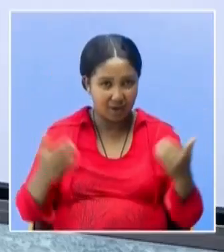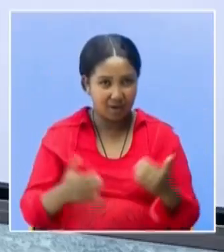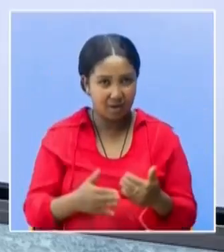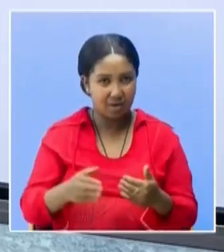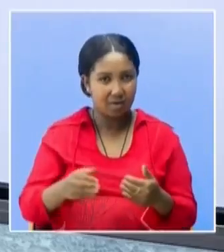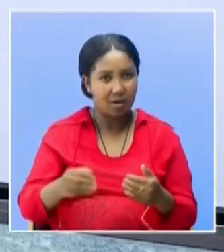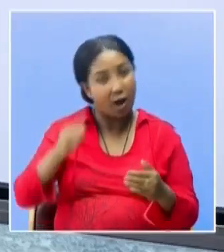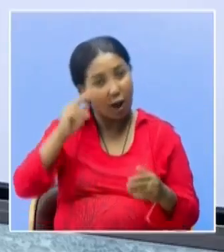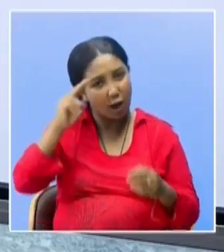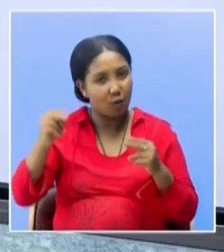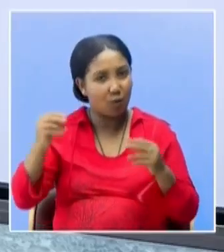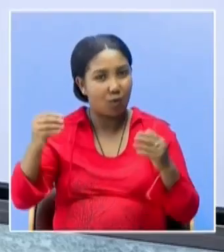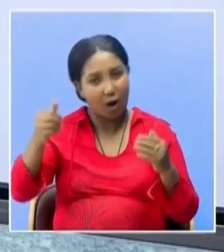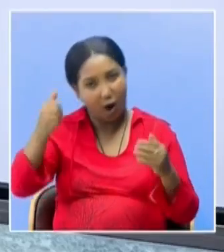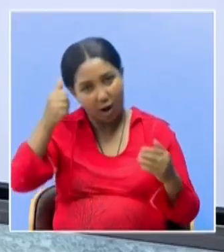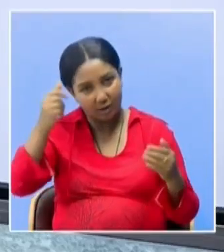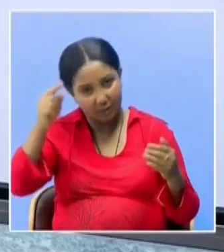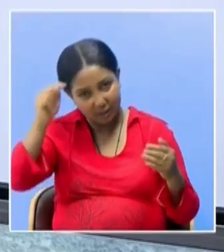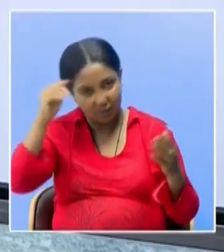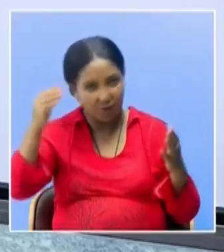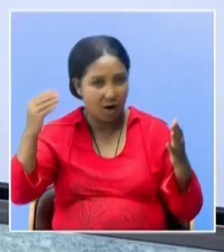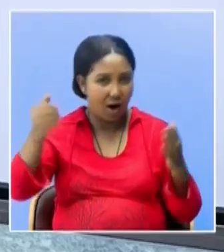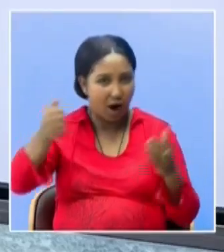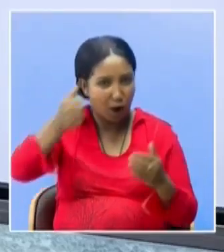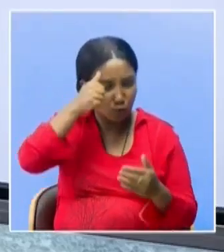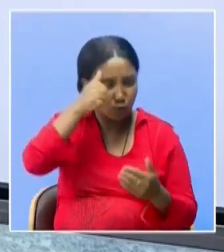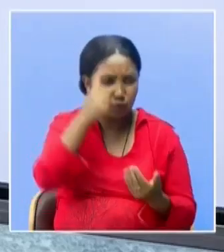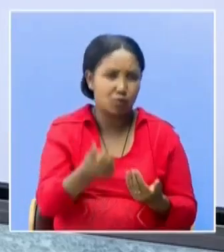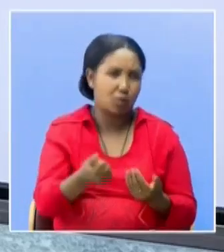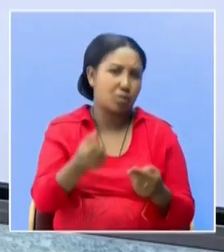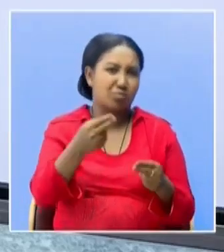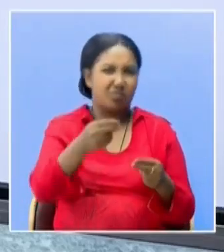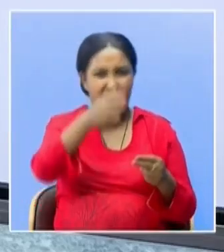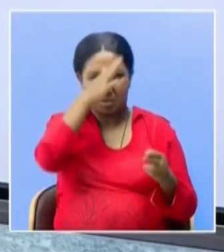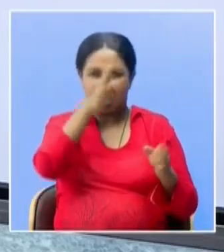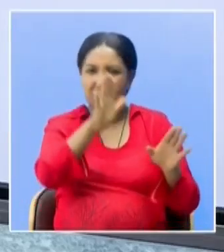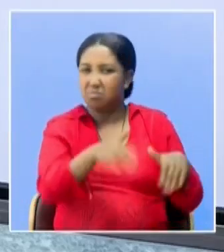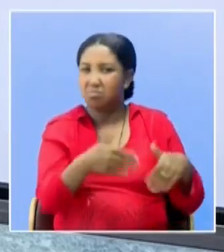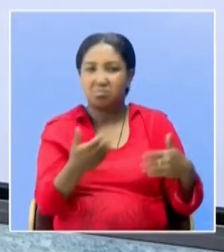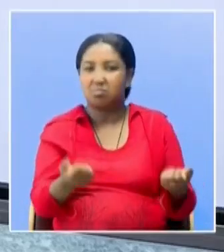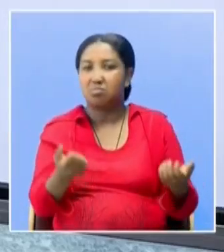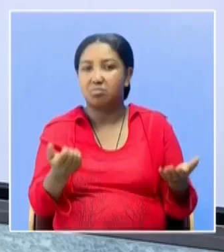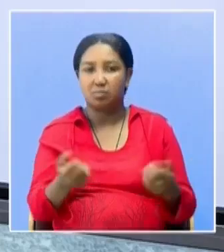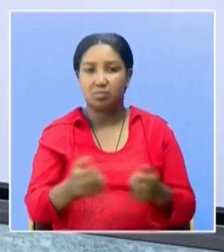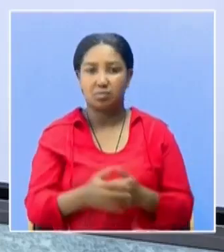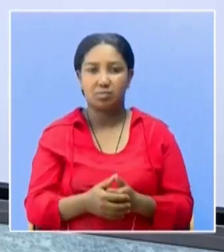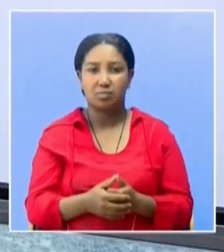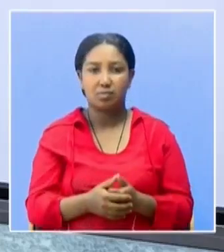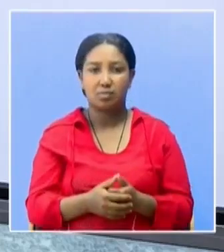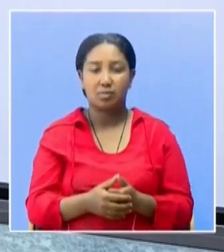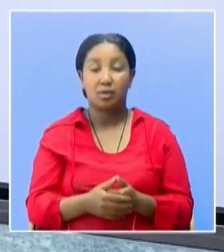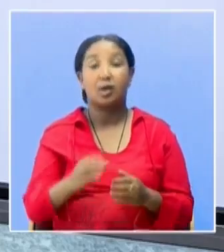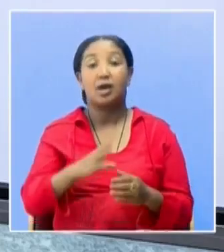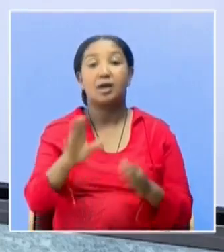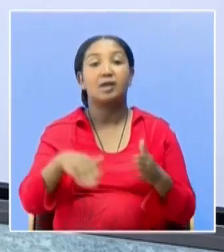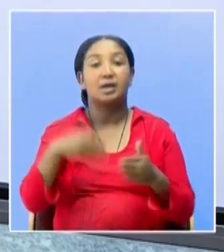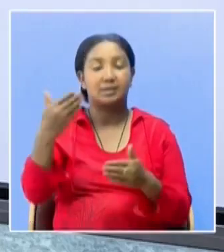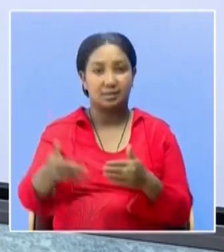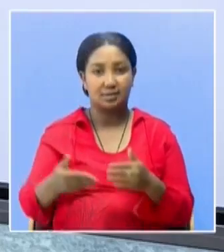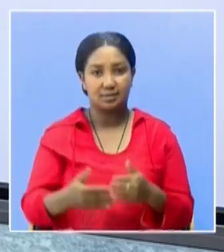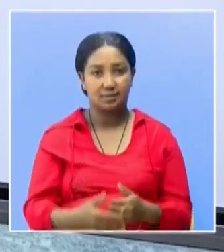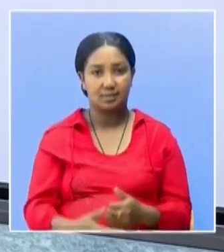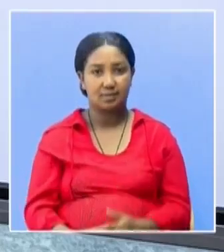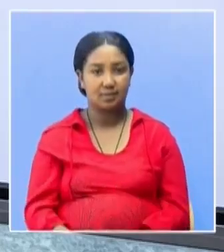Hello, Tesfaye Alamu. Simply without writing his father's name, you are welcome to write all these things. And then what comes